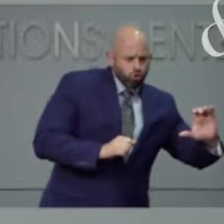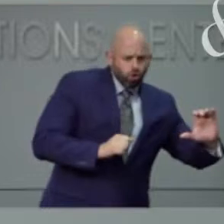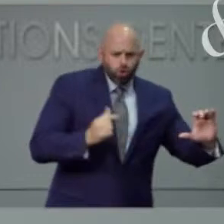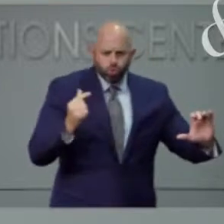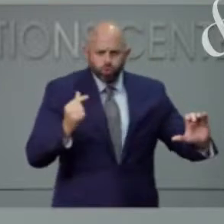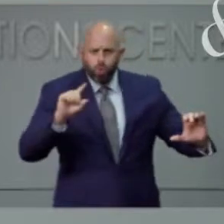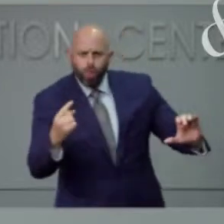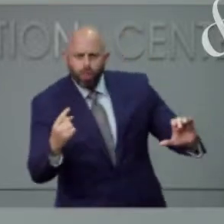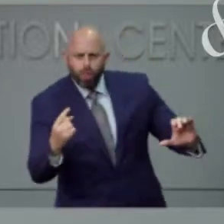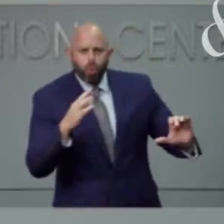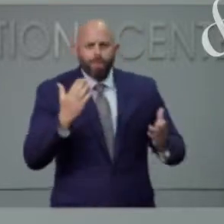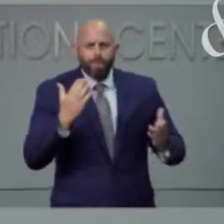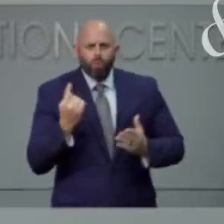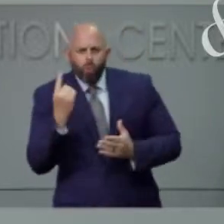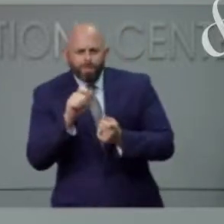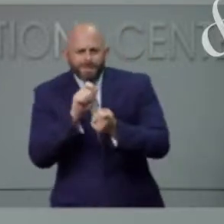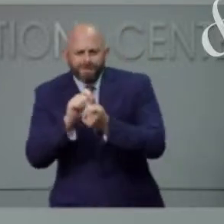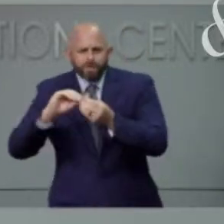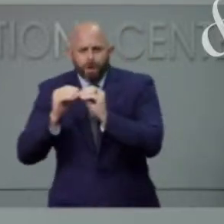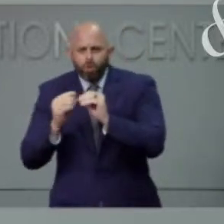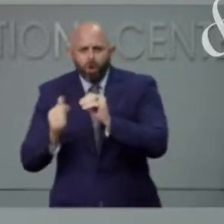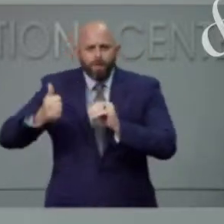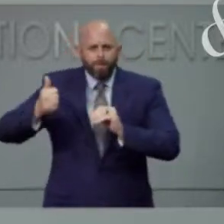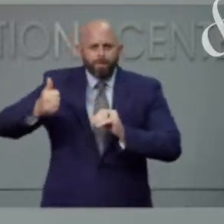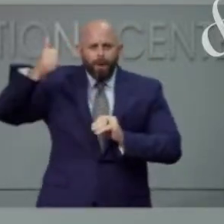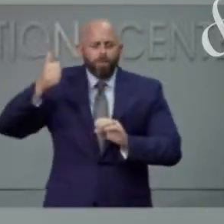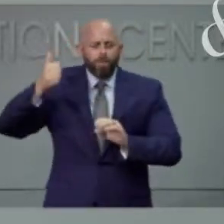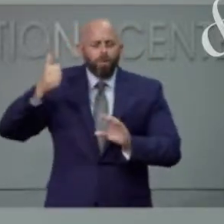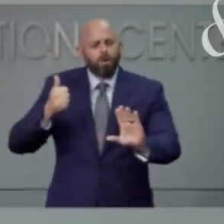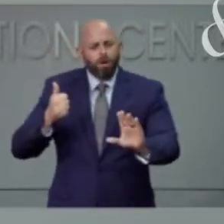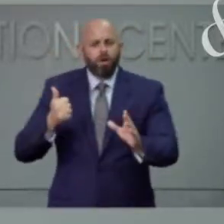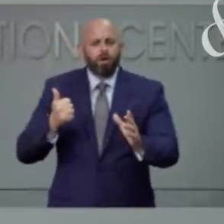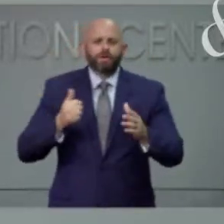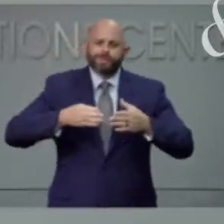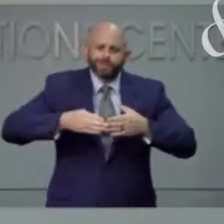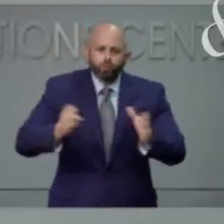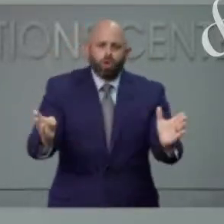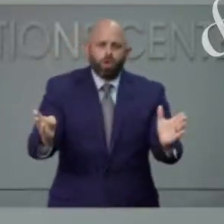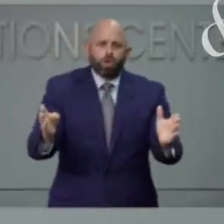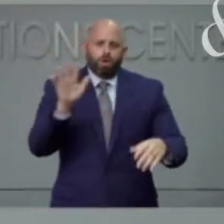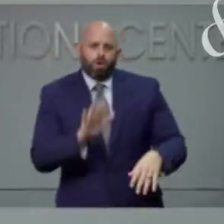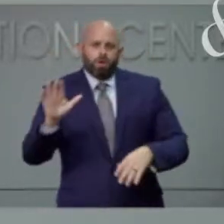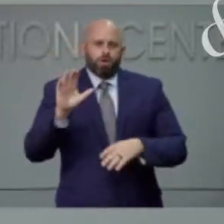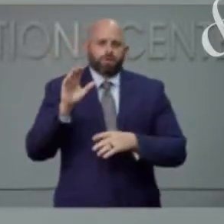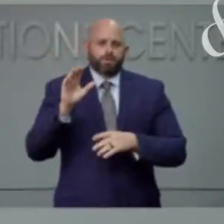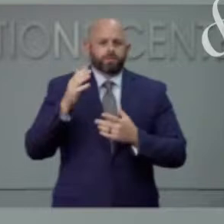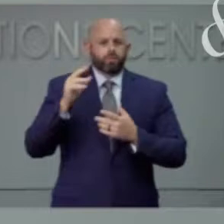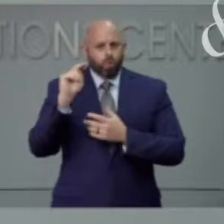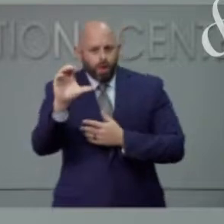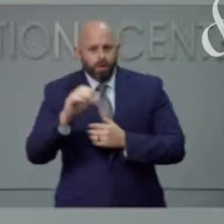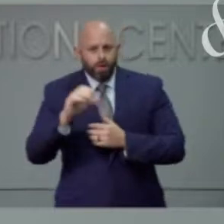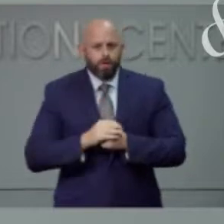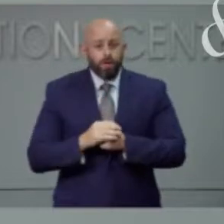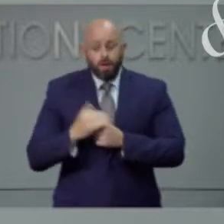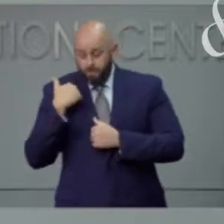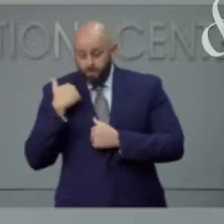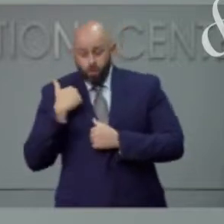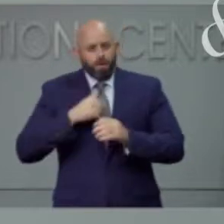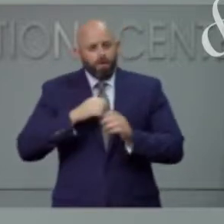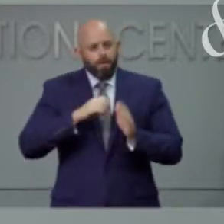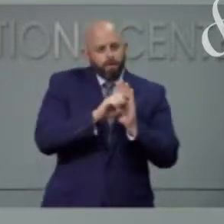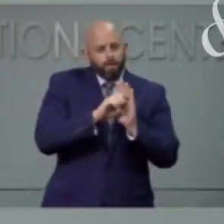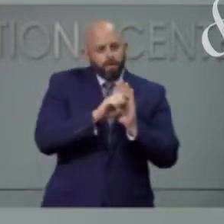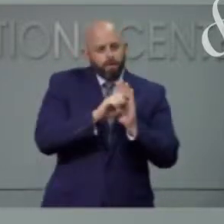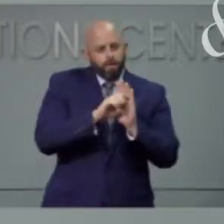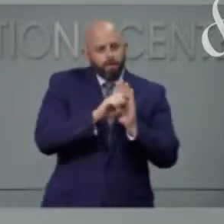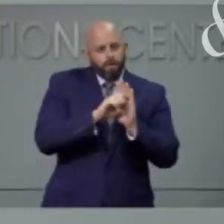look, this is really being driven by what we're seeing in viral spread across our university and college settings. So what I would say and remind